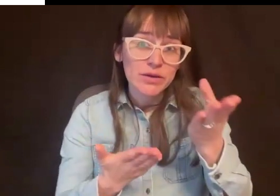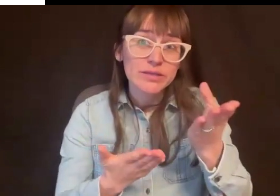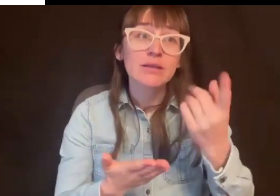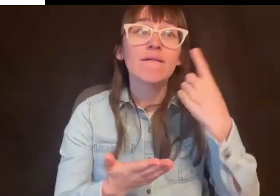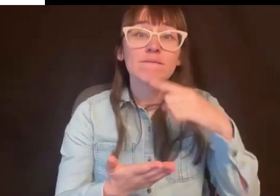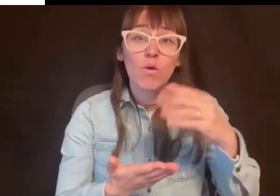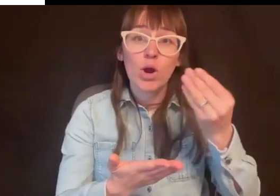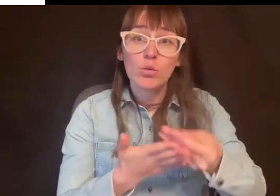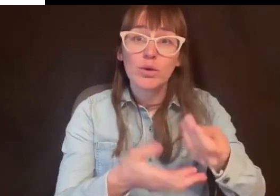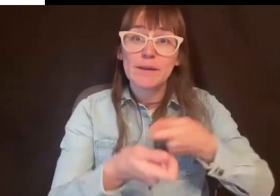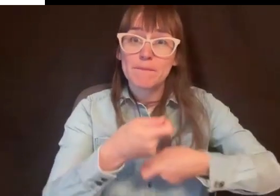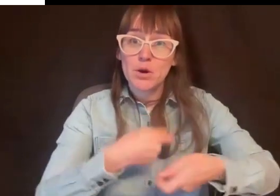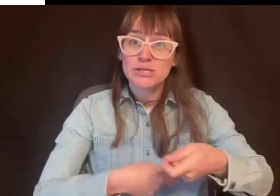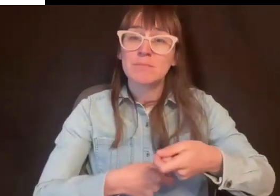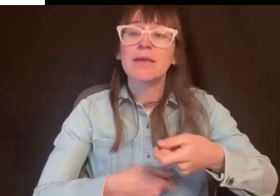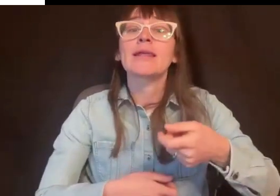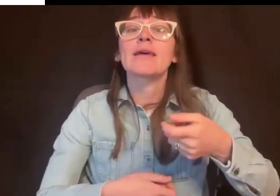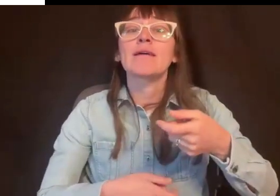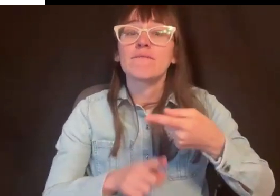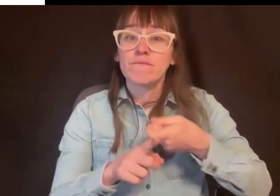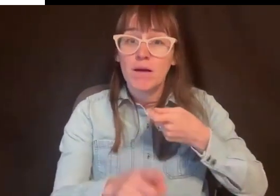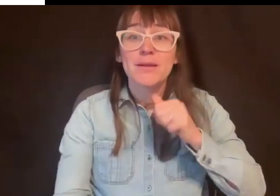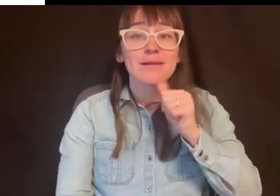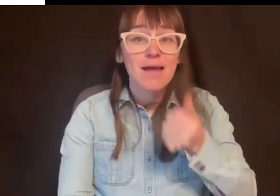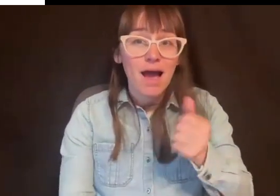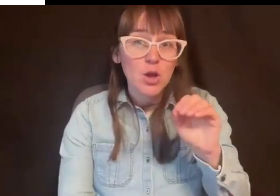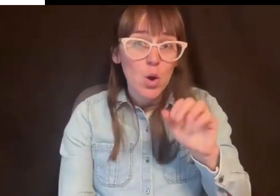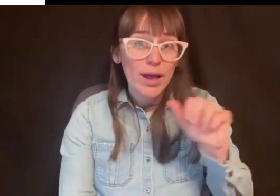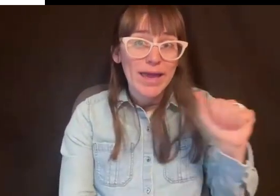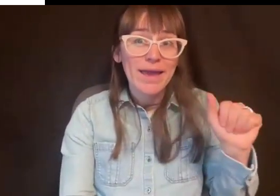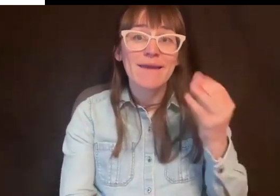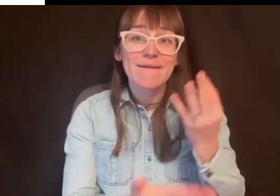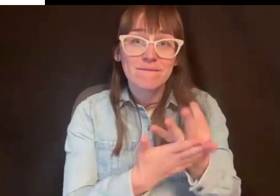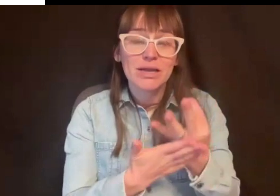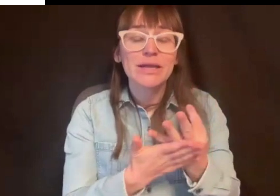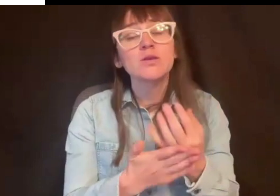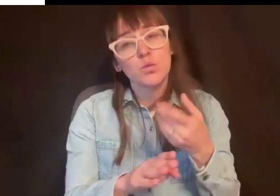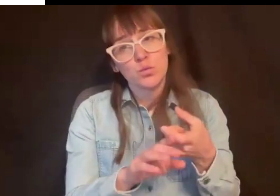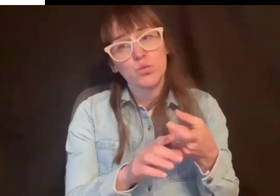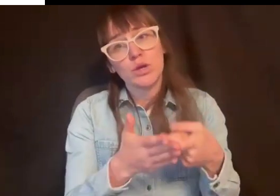reimbursement from non-Old Americans Act funding, and the agreements require prior approval.